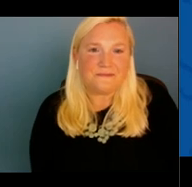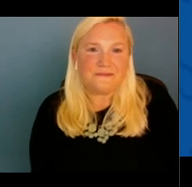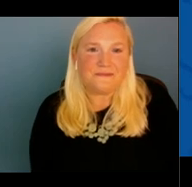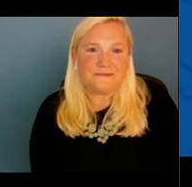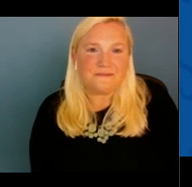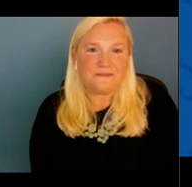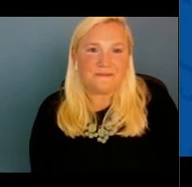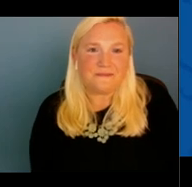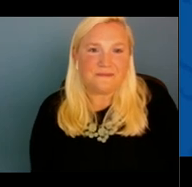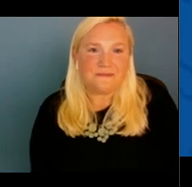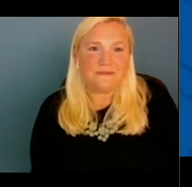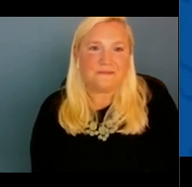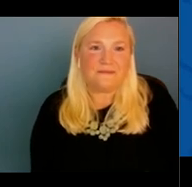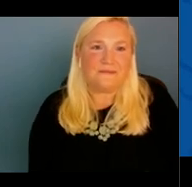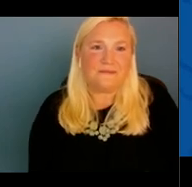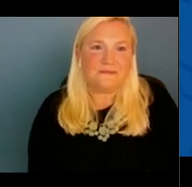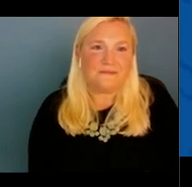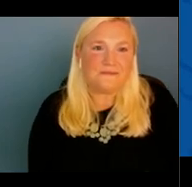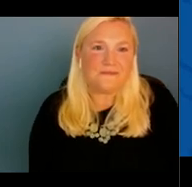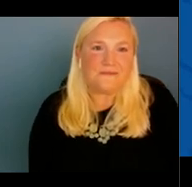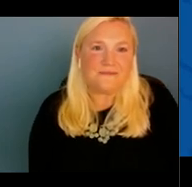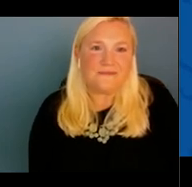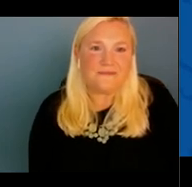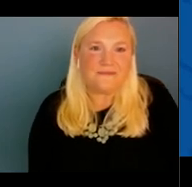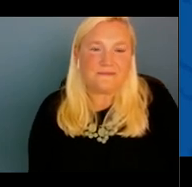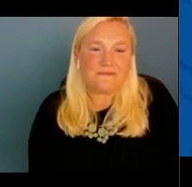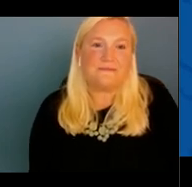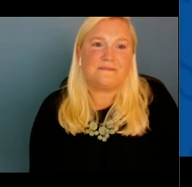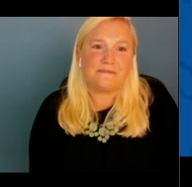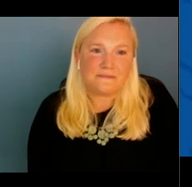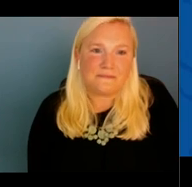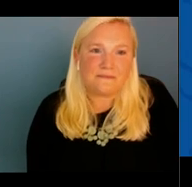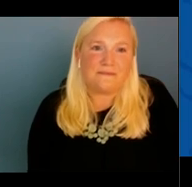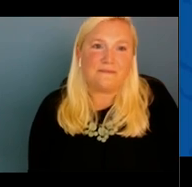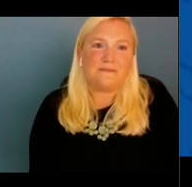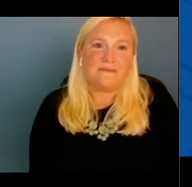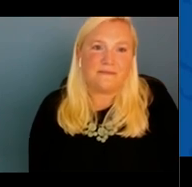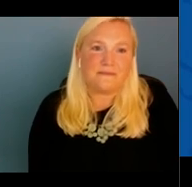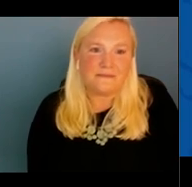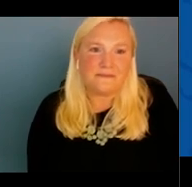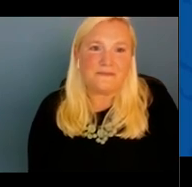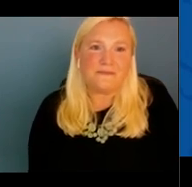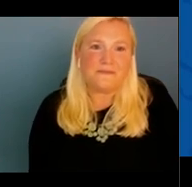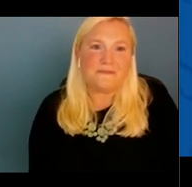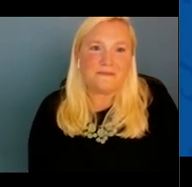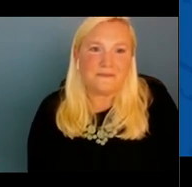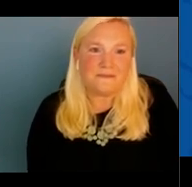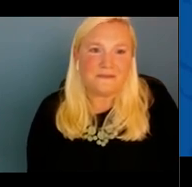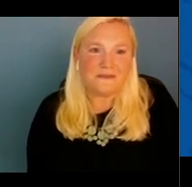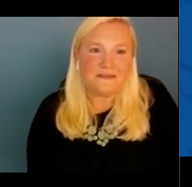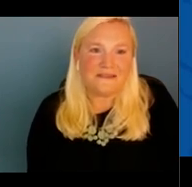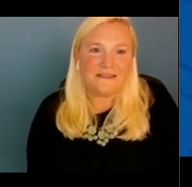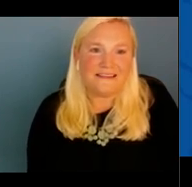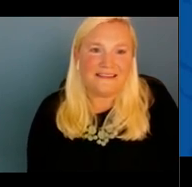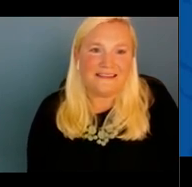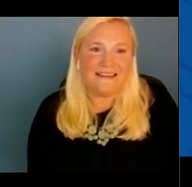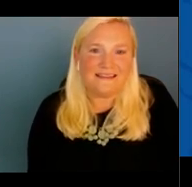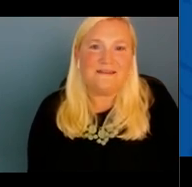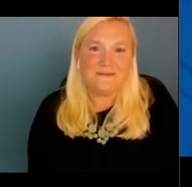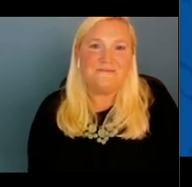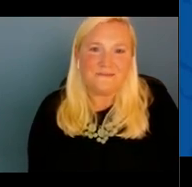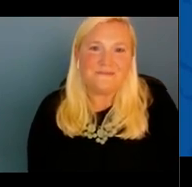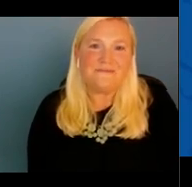and verbal diversity, has raised awareness and acceptance of stuttering. And we'll all go out into the world and say, it's okay to